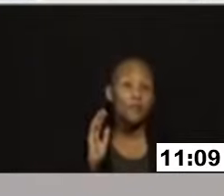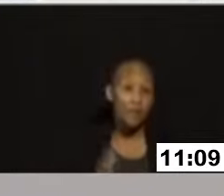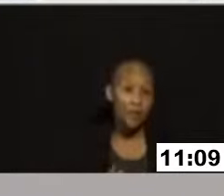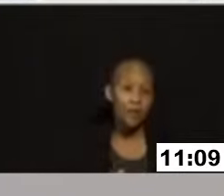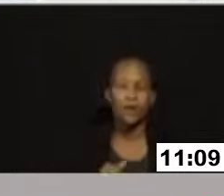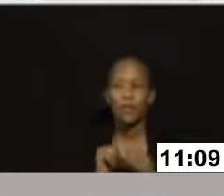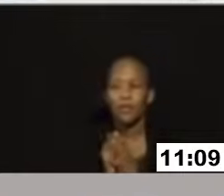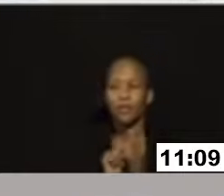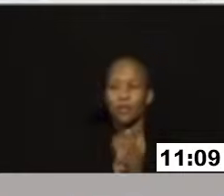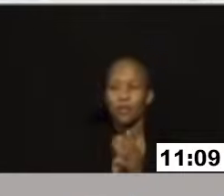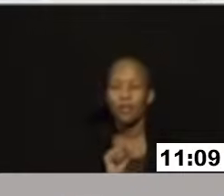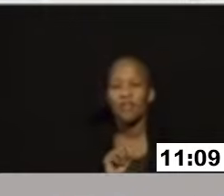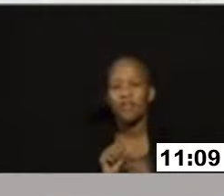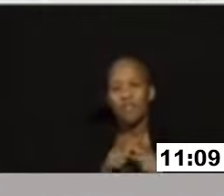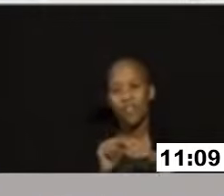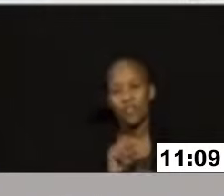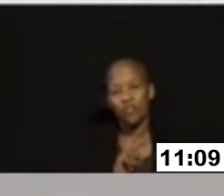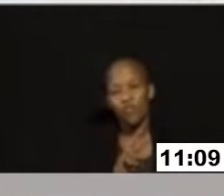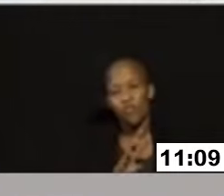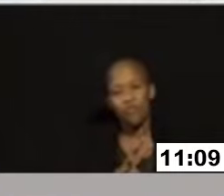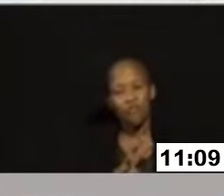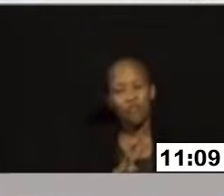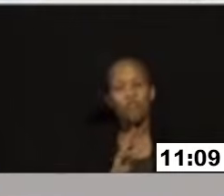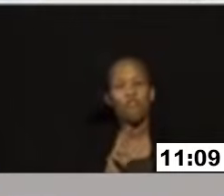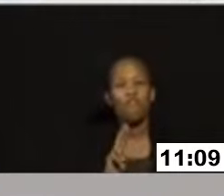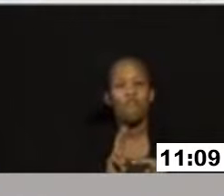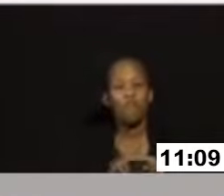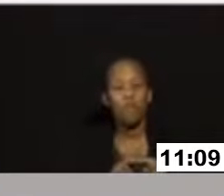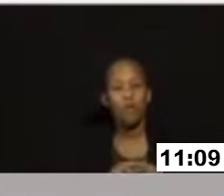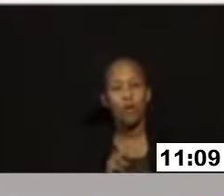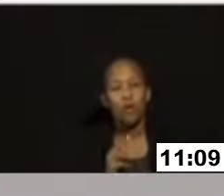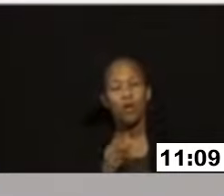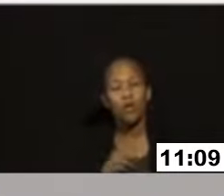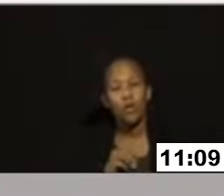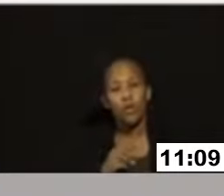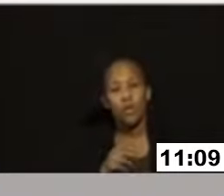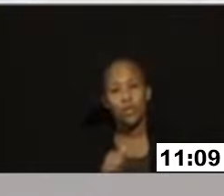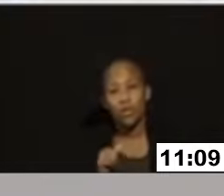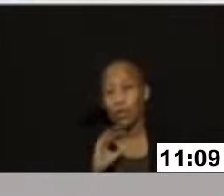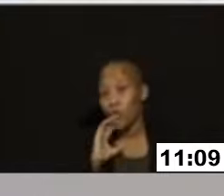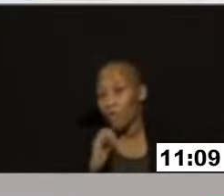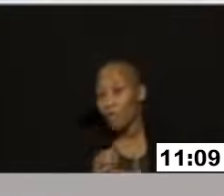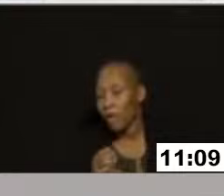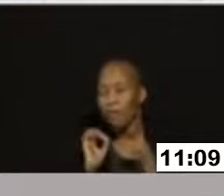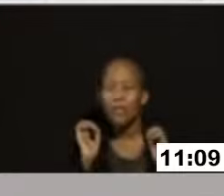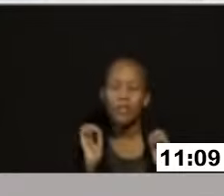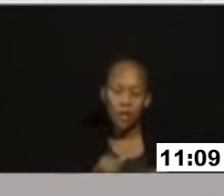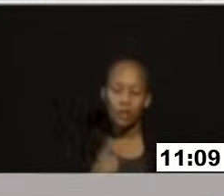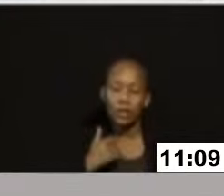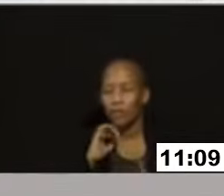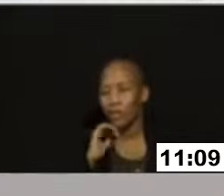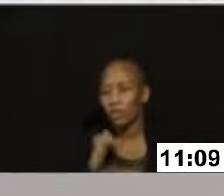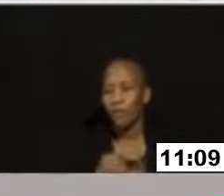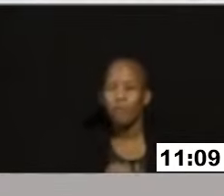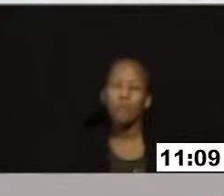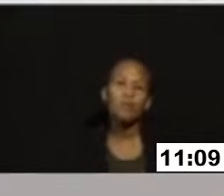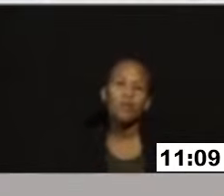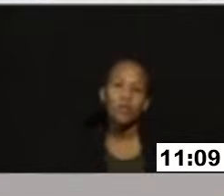February 2026? Do you confirm it under oath? Yes, I do. Thank you. Can you then, very